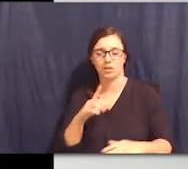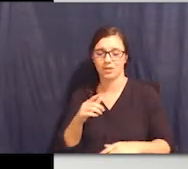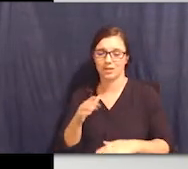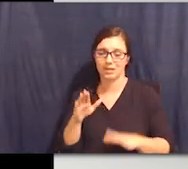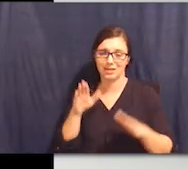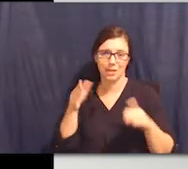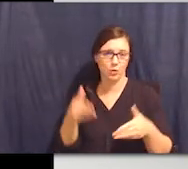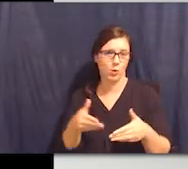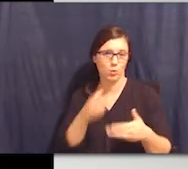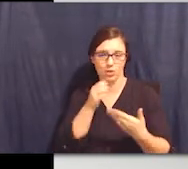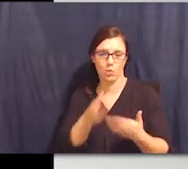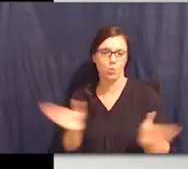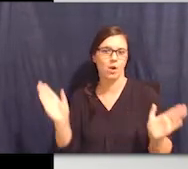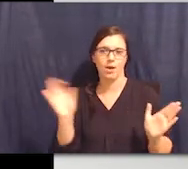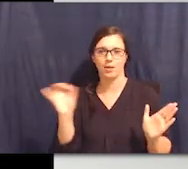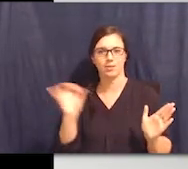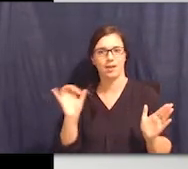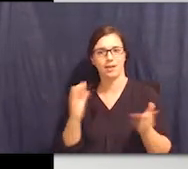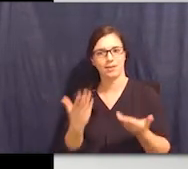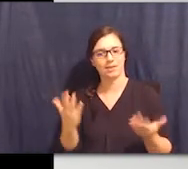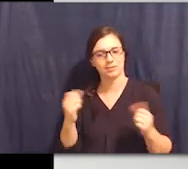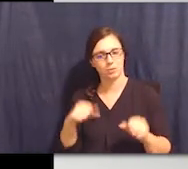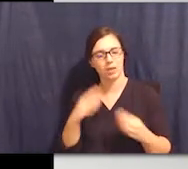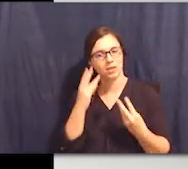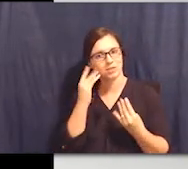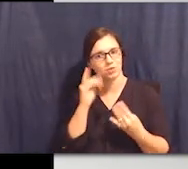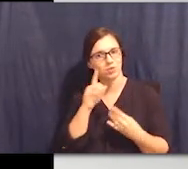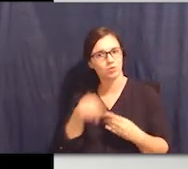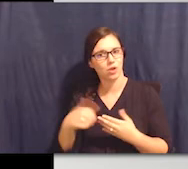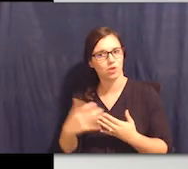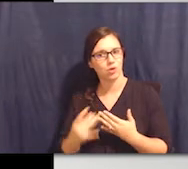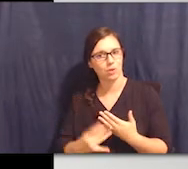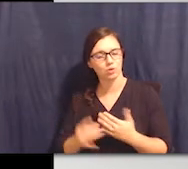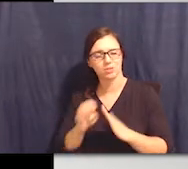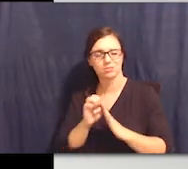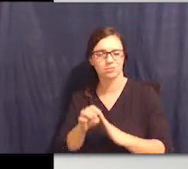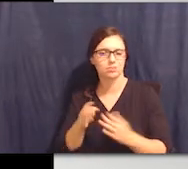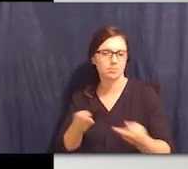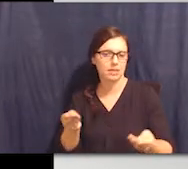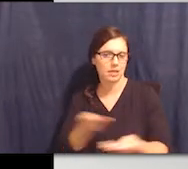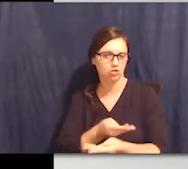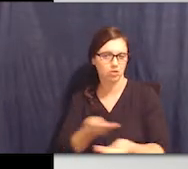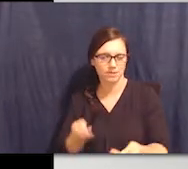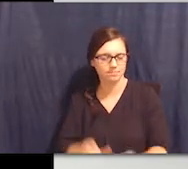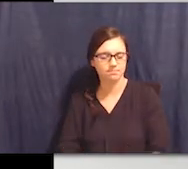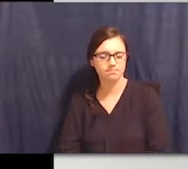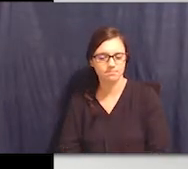lot of, you know, it's not as wide as maybe the things that we can consider in other options like mediation.